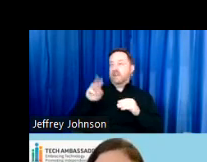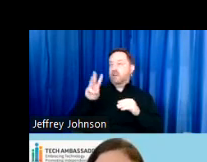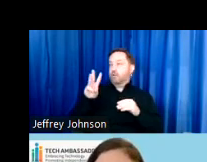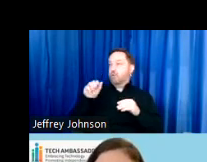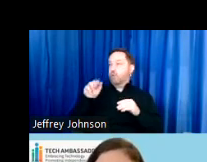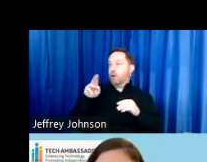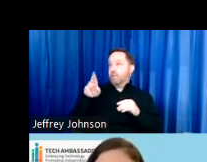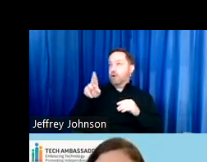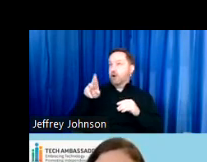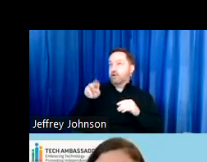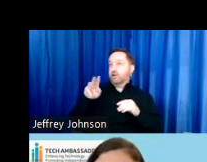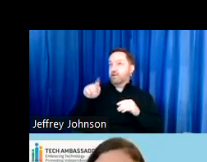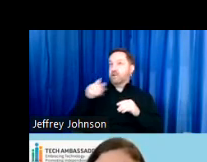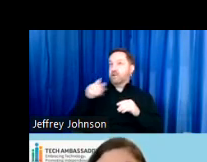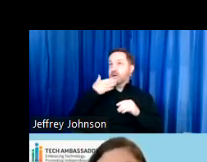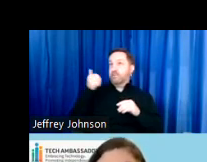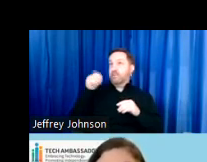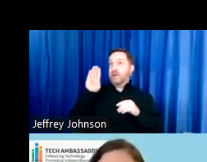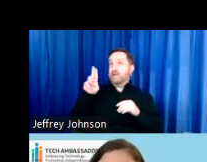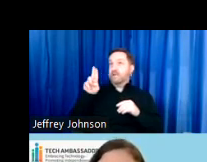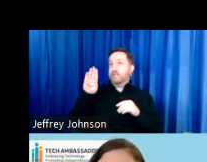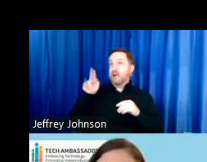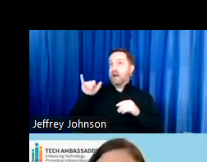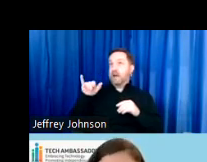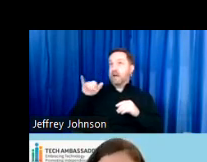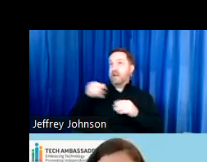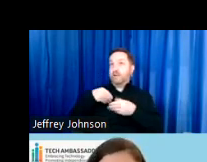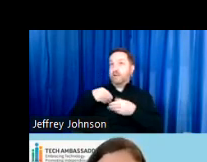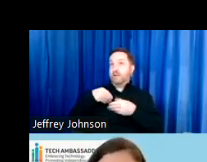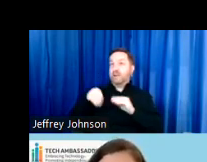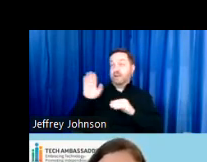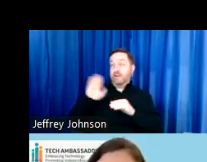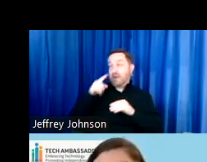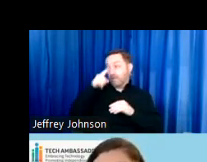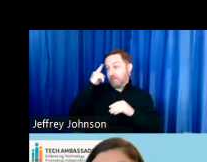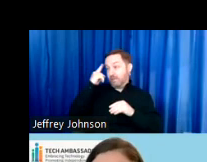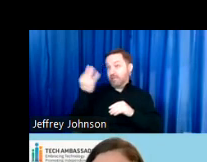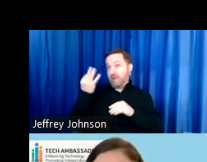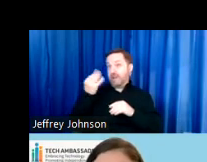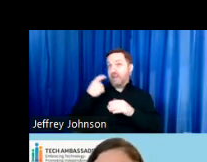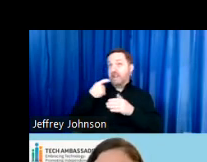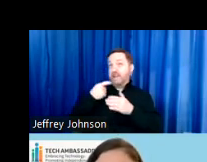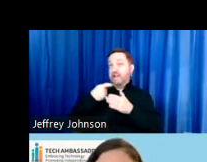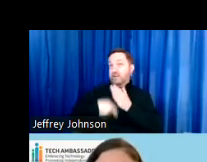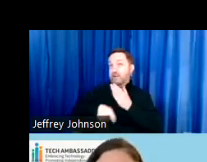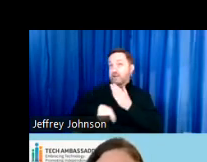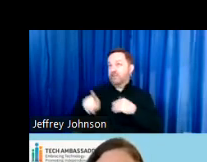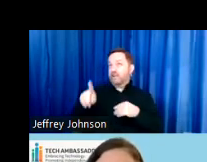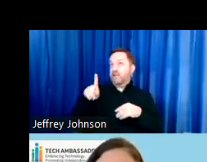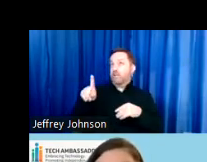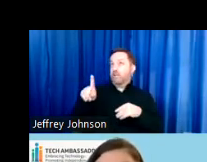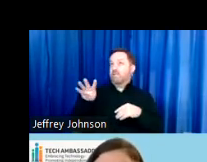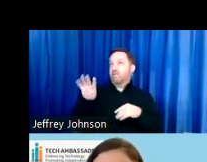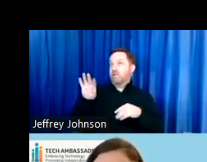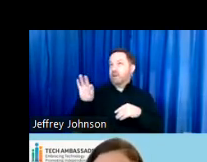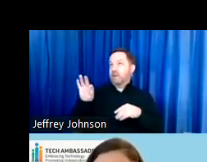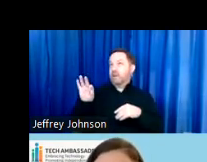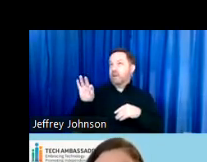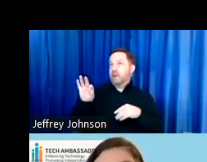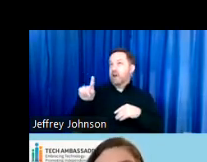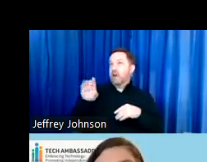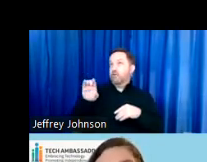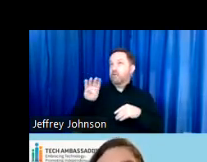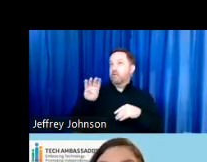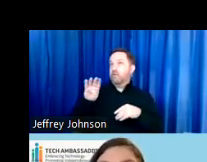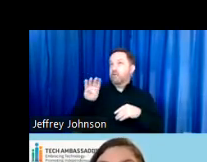Best Buy this past Black Friday. I haven't looked lately, but the prices really came down